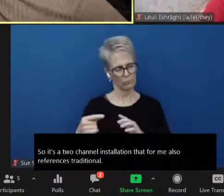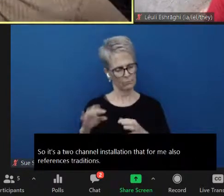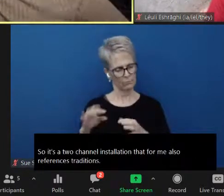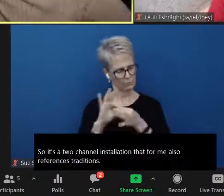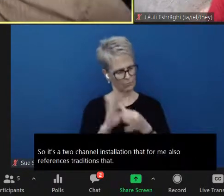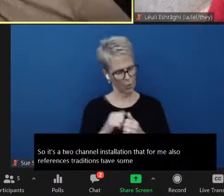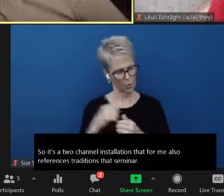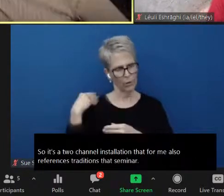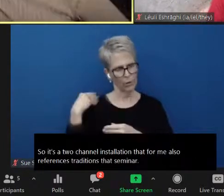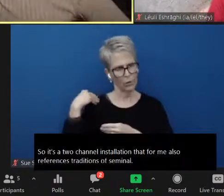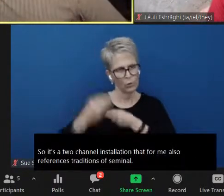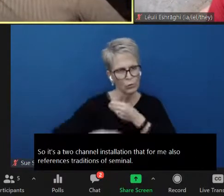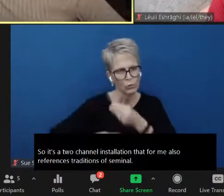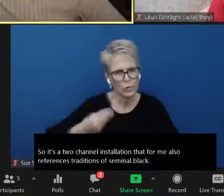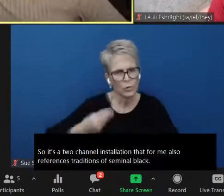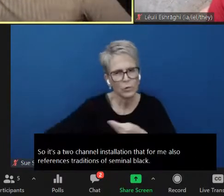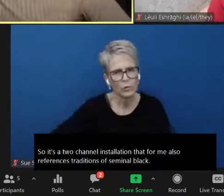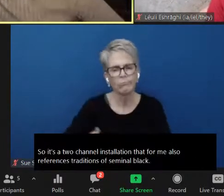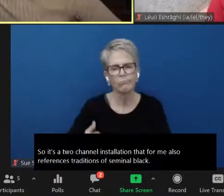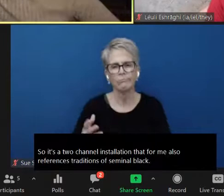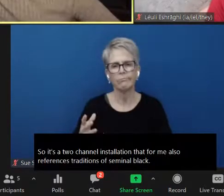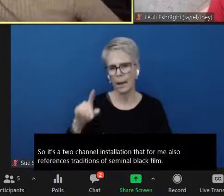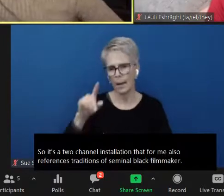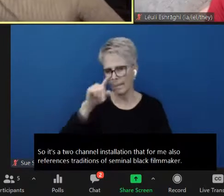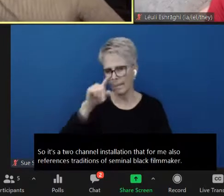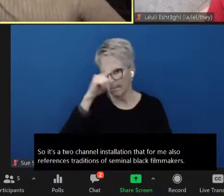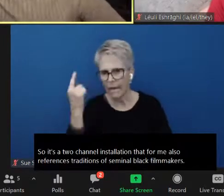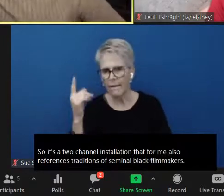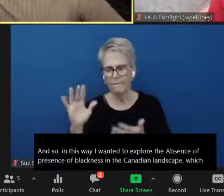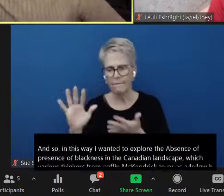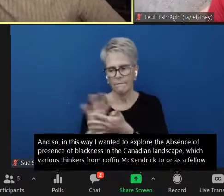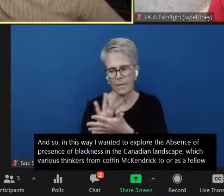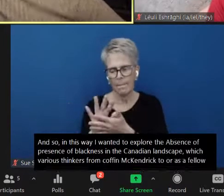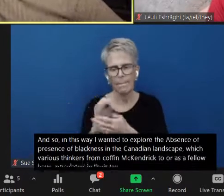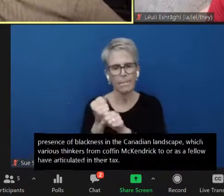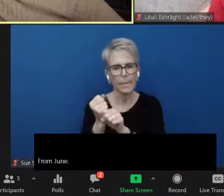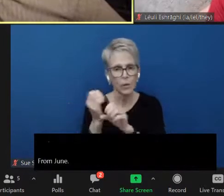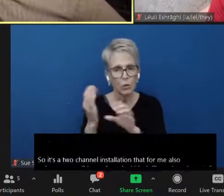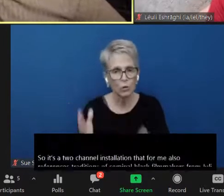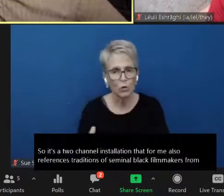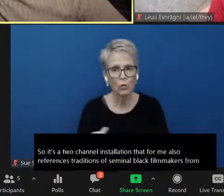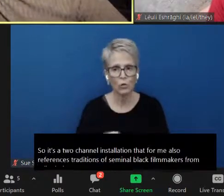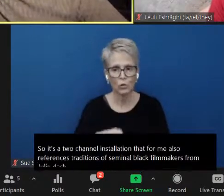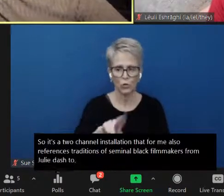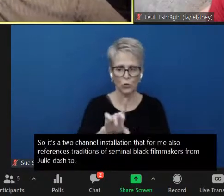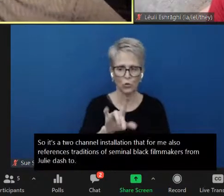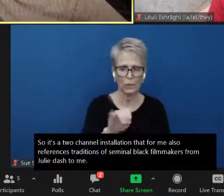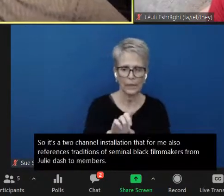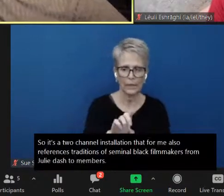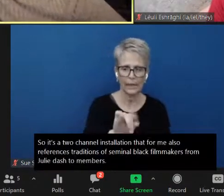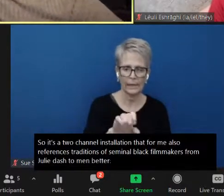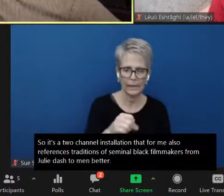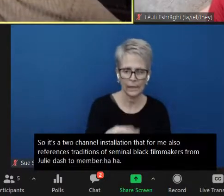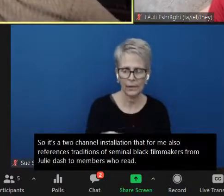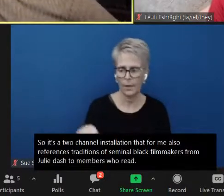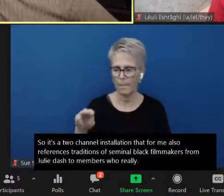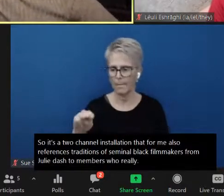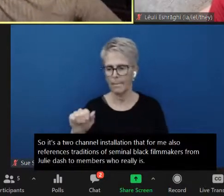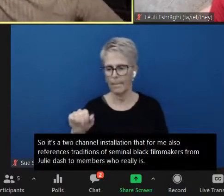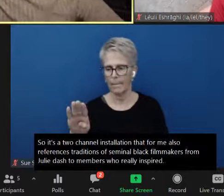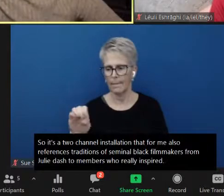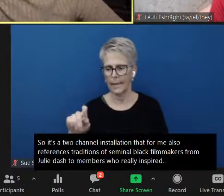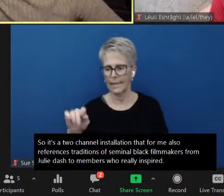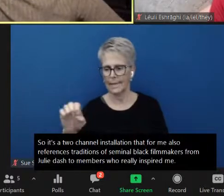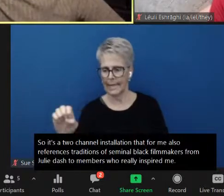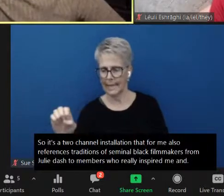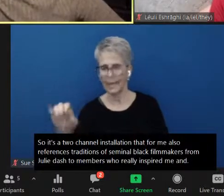traditions of seminal black filmmakers, from Julie Dash to Mbete, who really